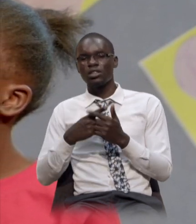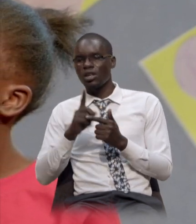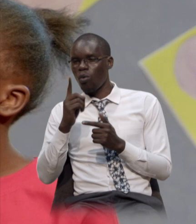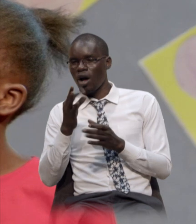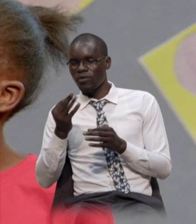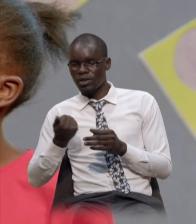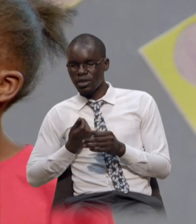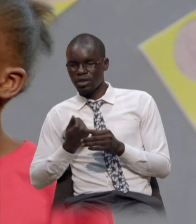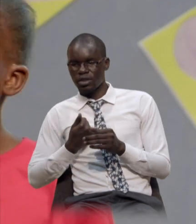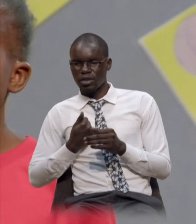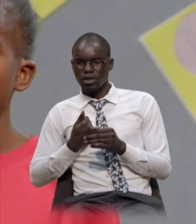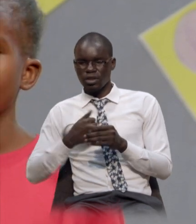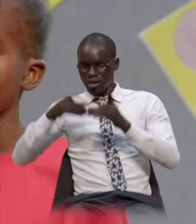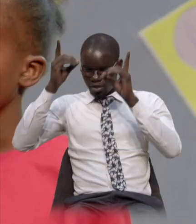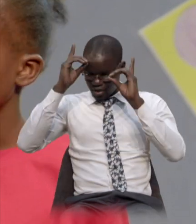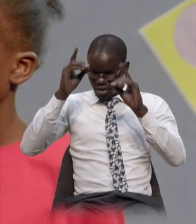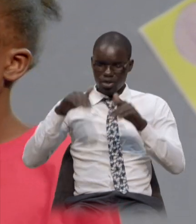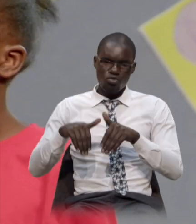to follow her, another one went.